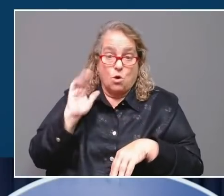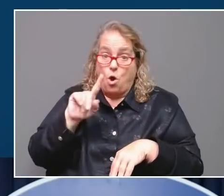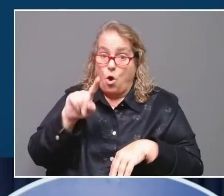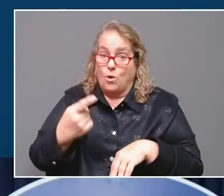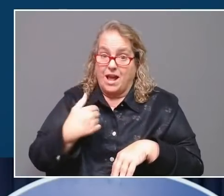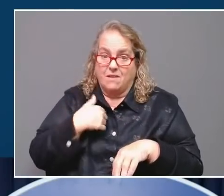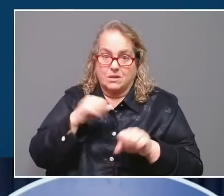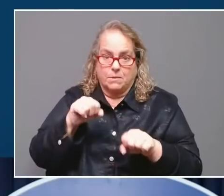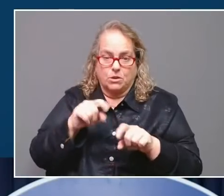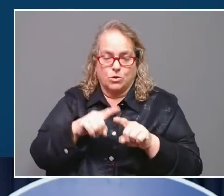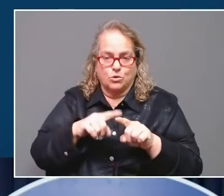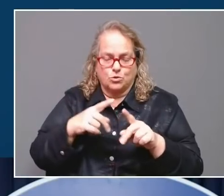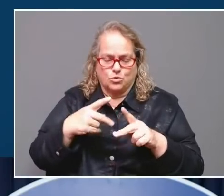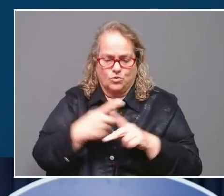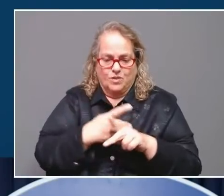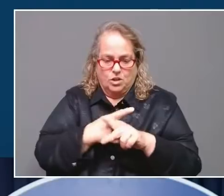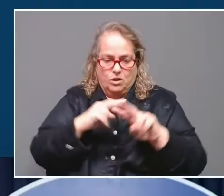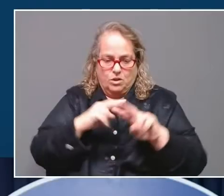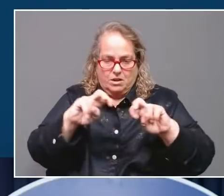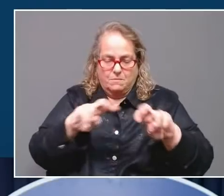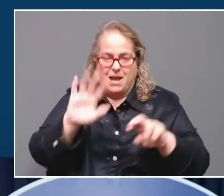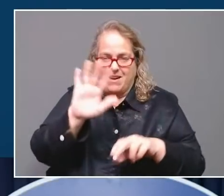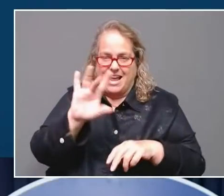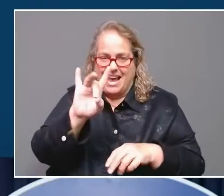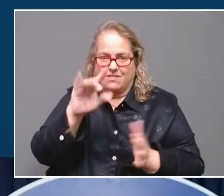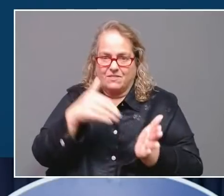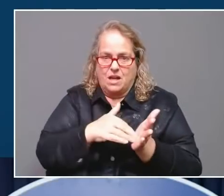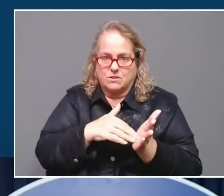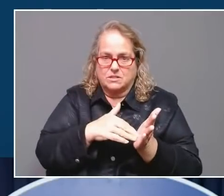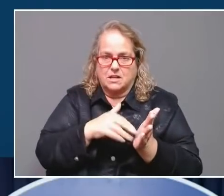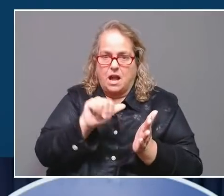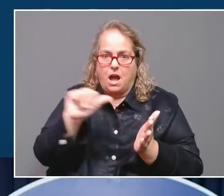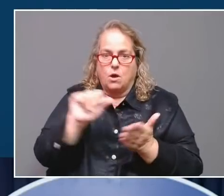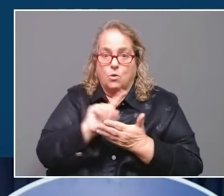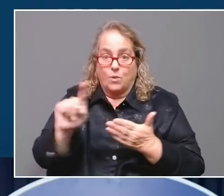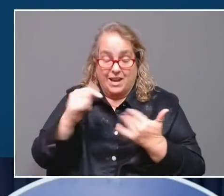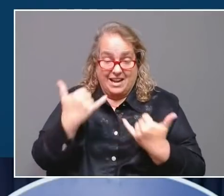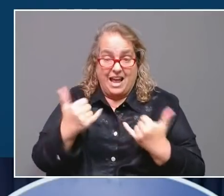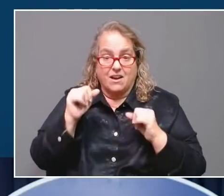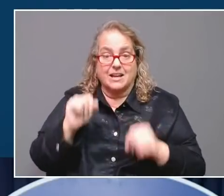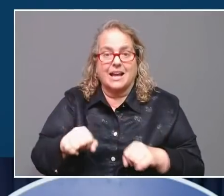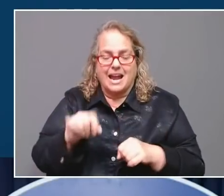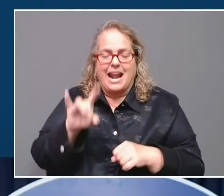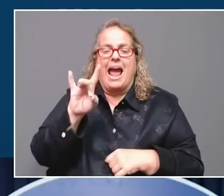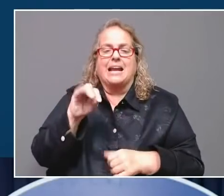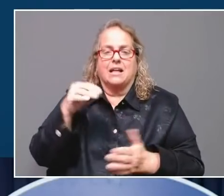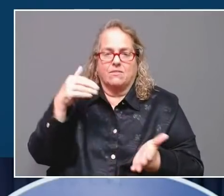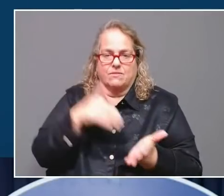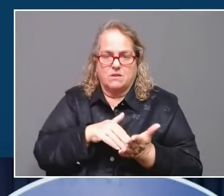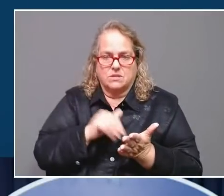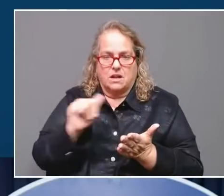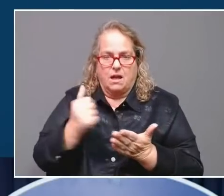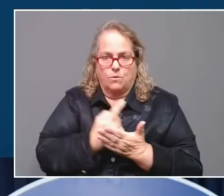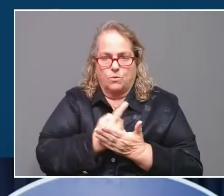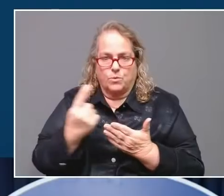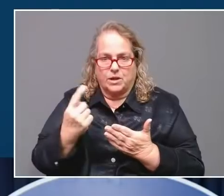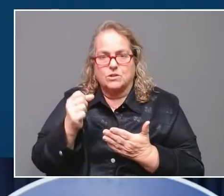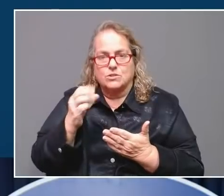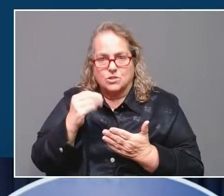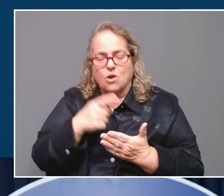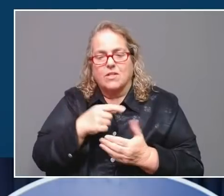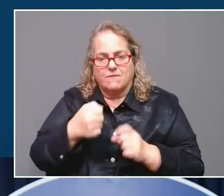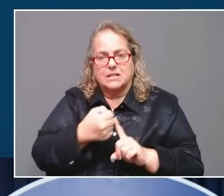8,000 samples a week, and apparently can now sample as many as 80,000 samples a week. And so they've expanded